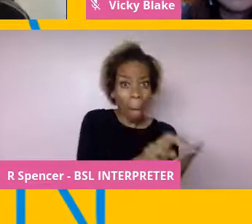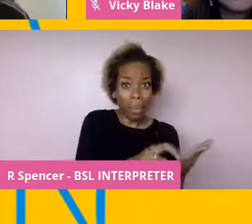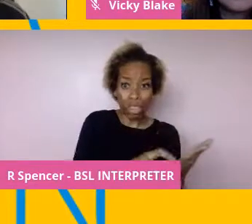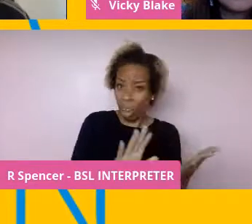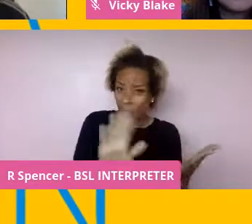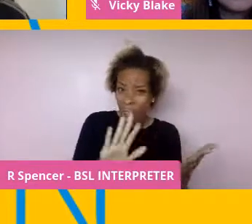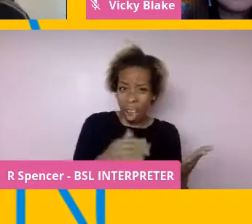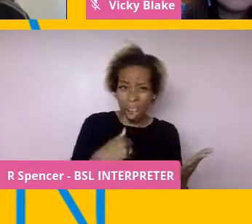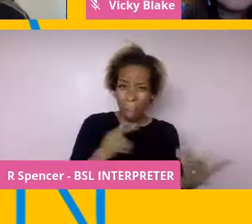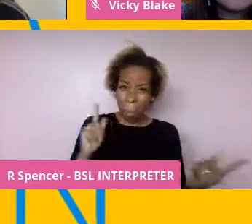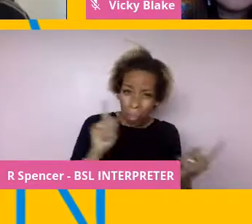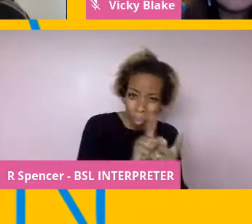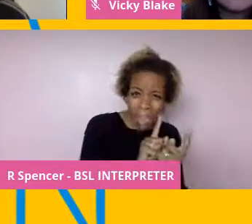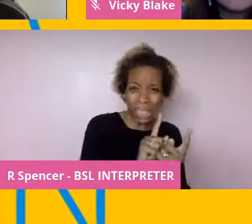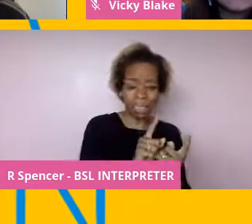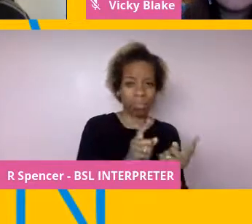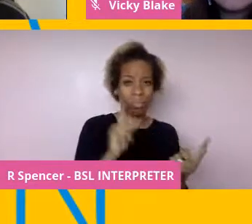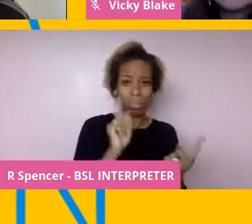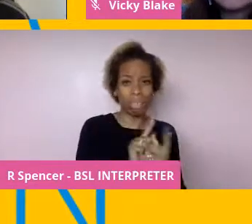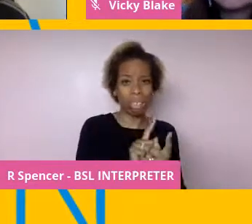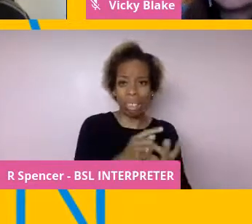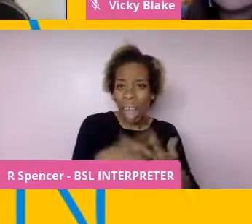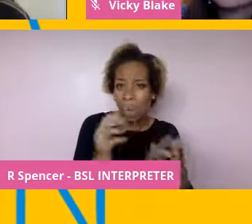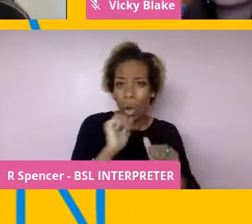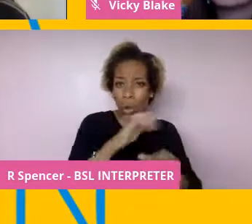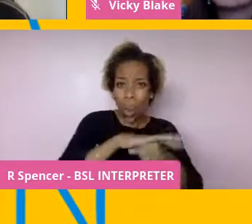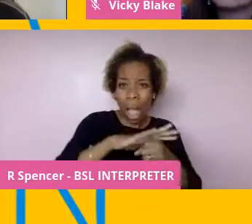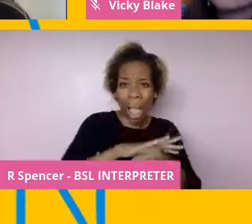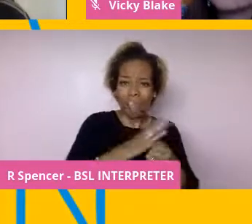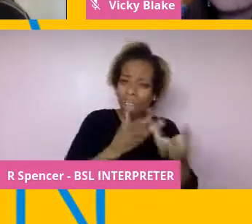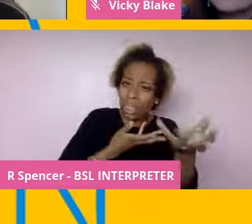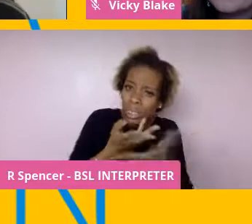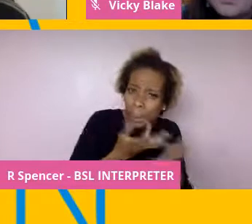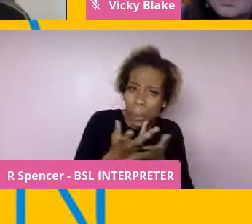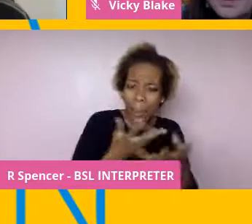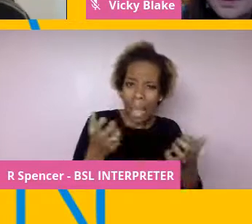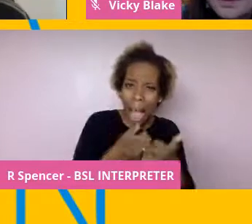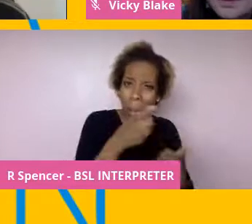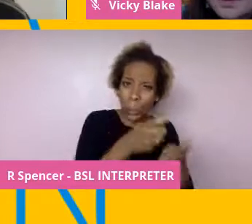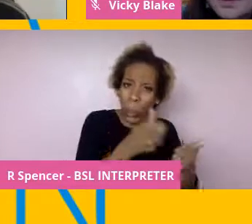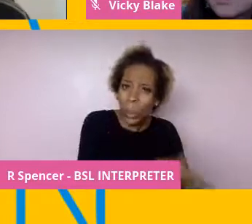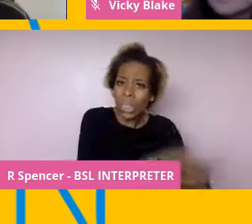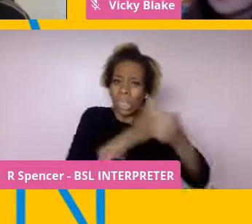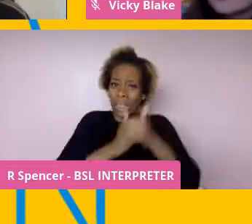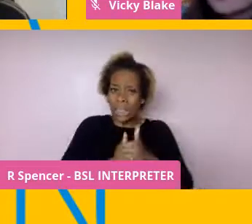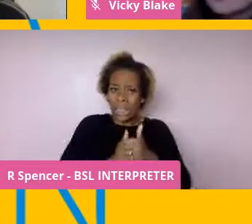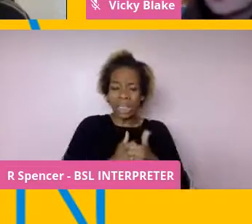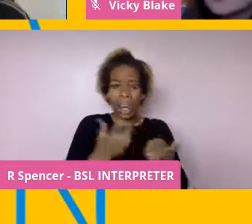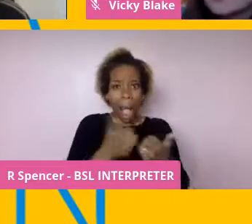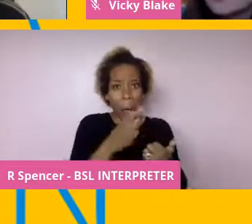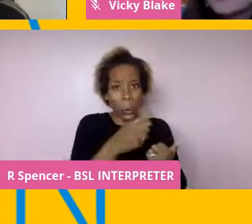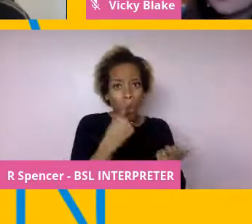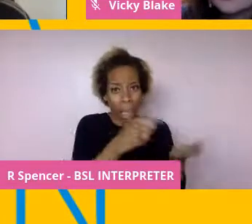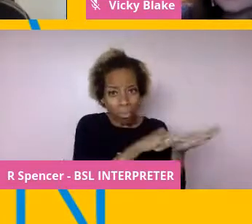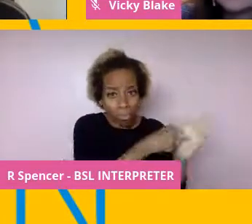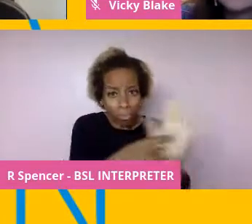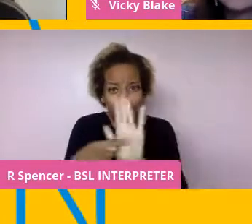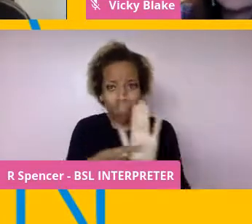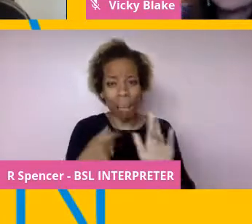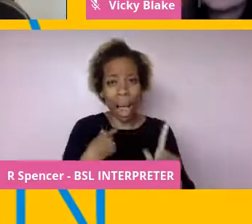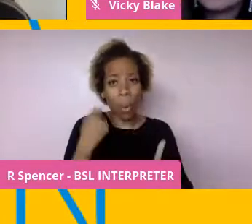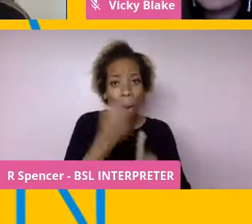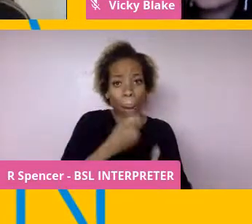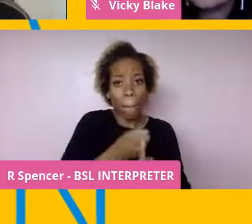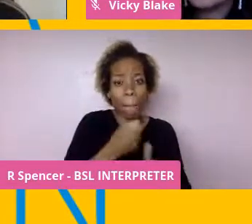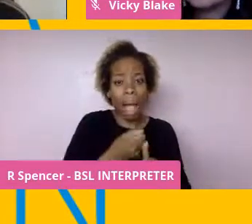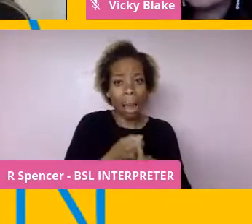them and meet with whoever's in the area and meet and discuss how they can take your campaign forward. But also, it's not transactional how